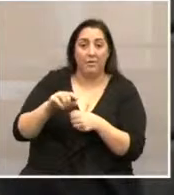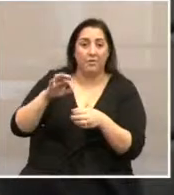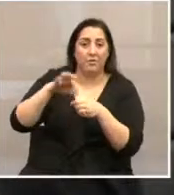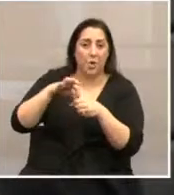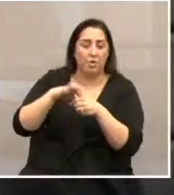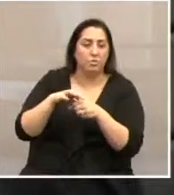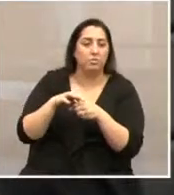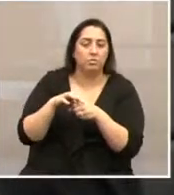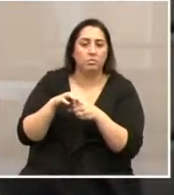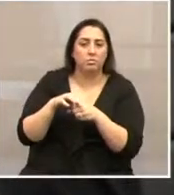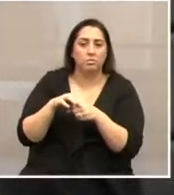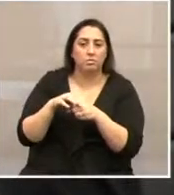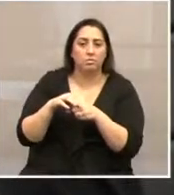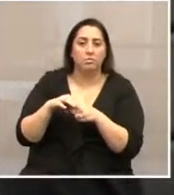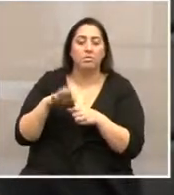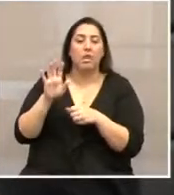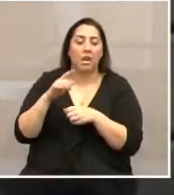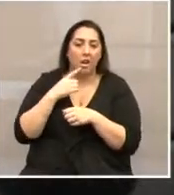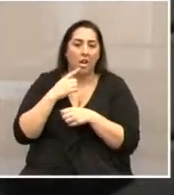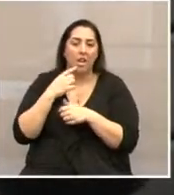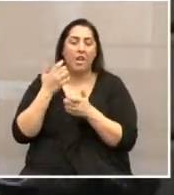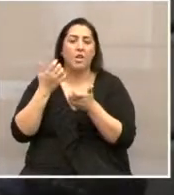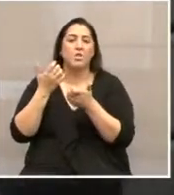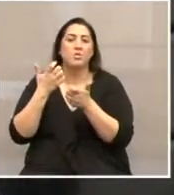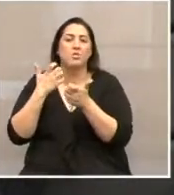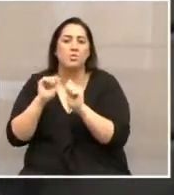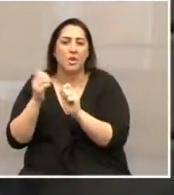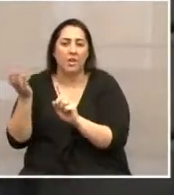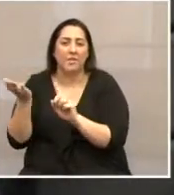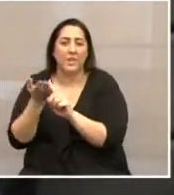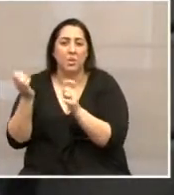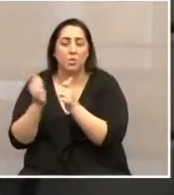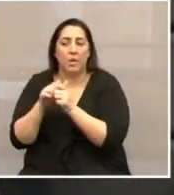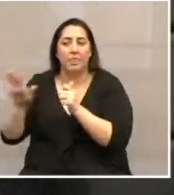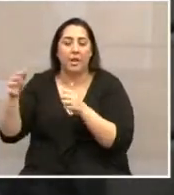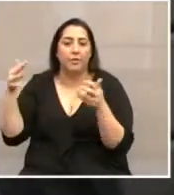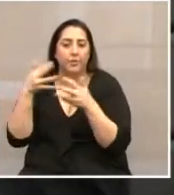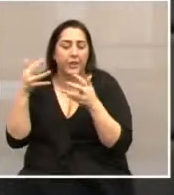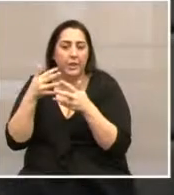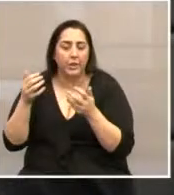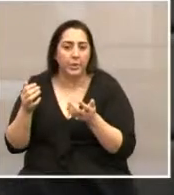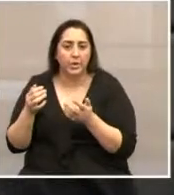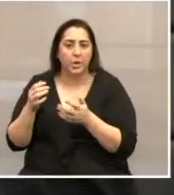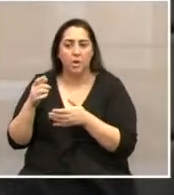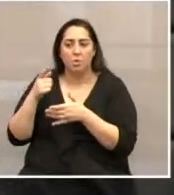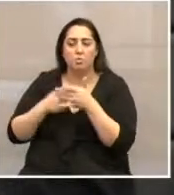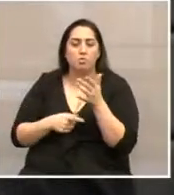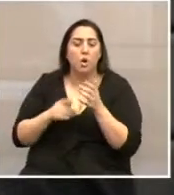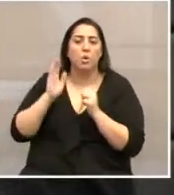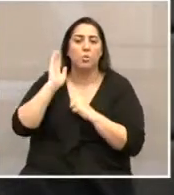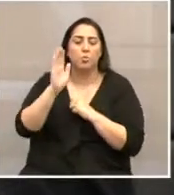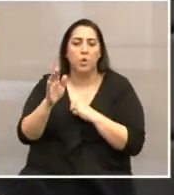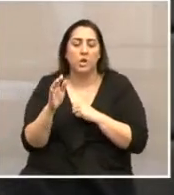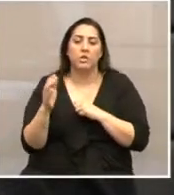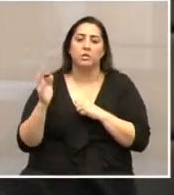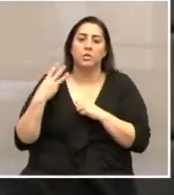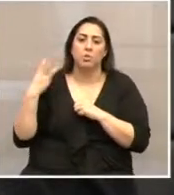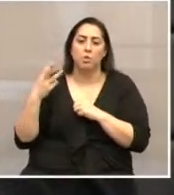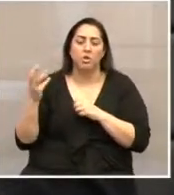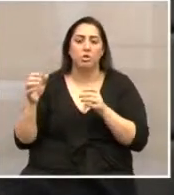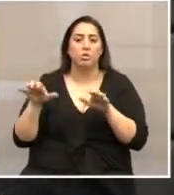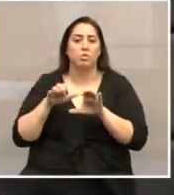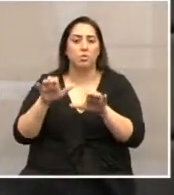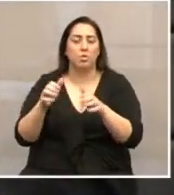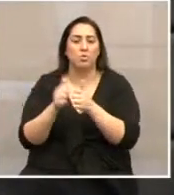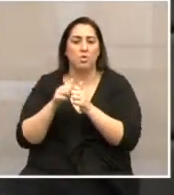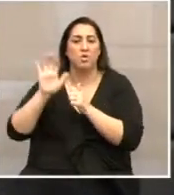fears of what has happened in their country and what Washington might do with respect to their country. Now, this is not a new phenomenon.